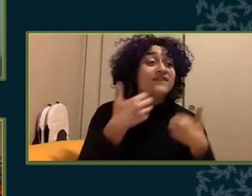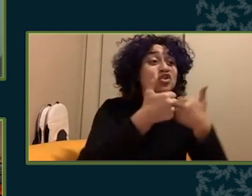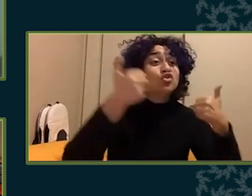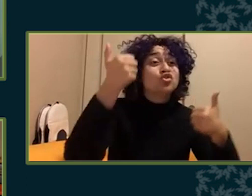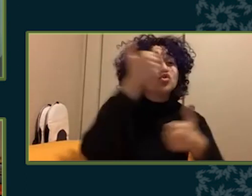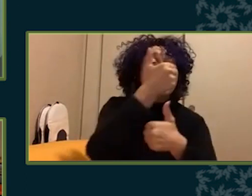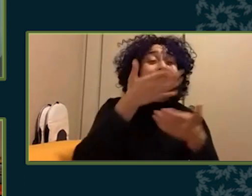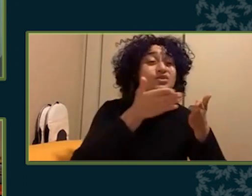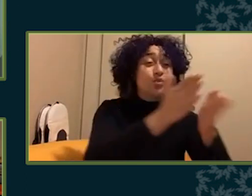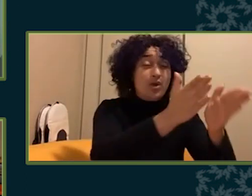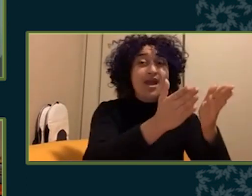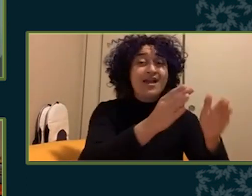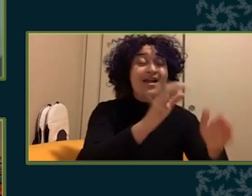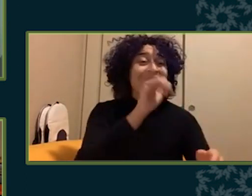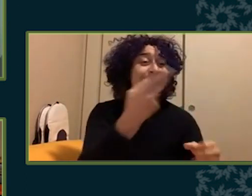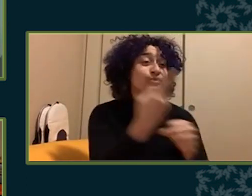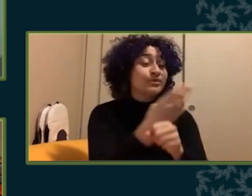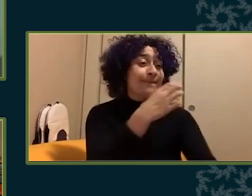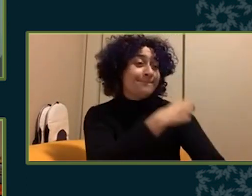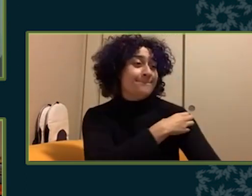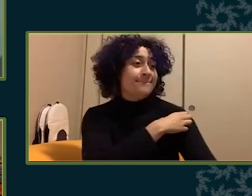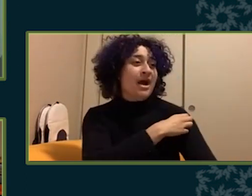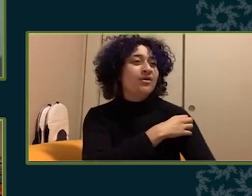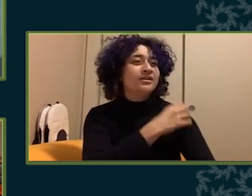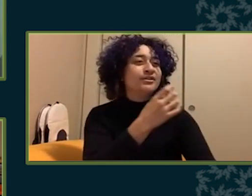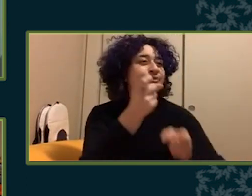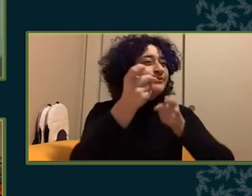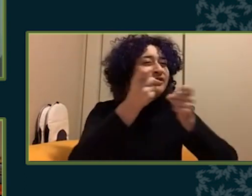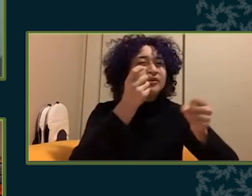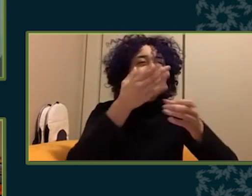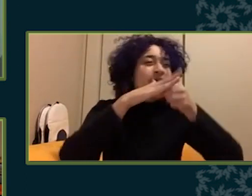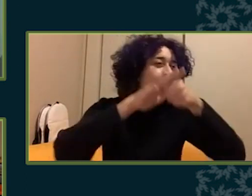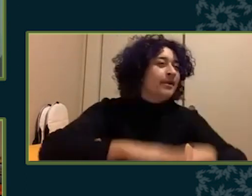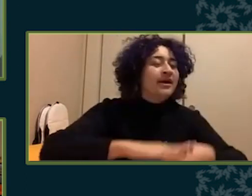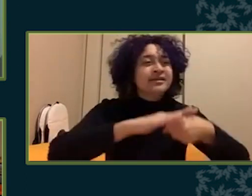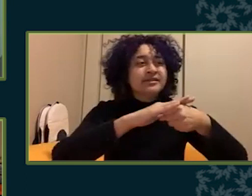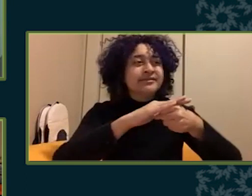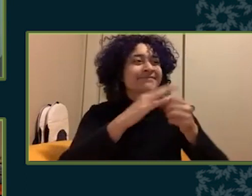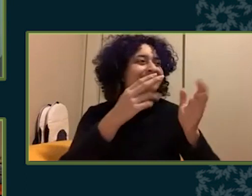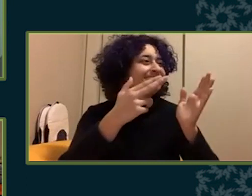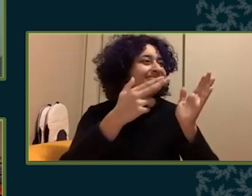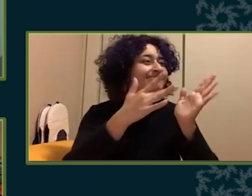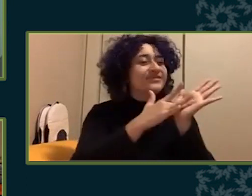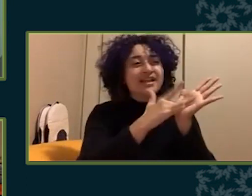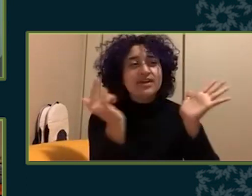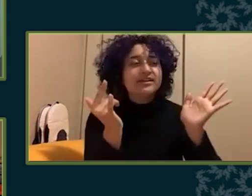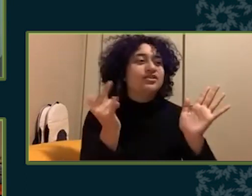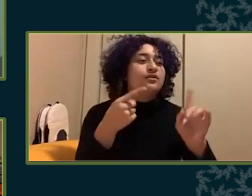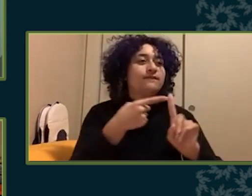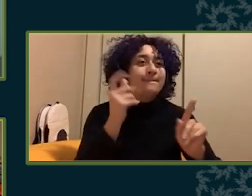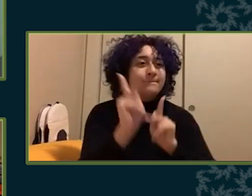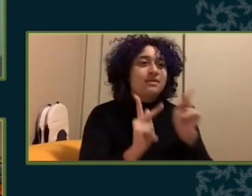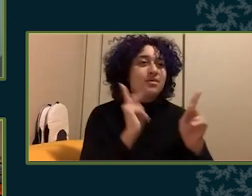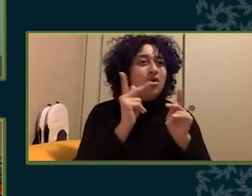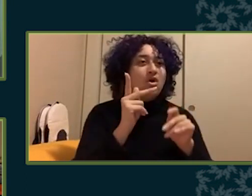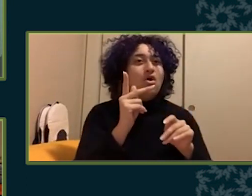using power, which is using power to dominate, control, oppress, exploit, or extract from people or the